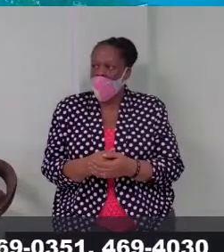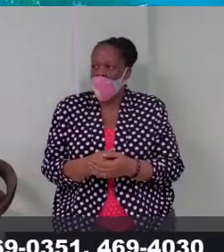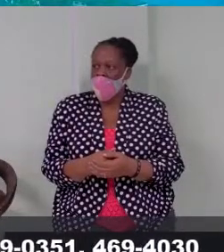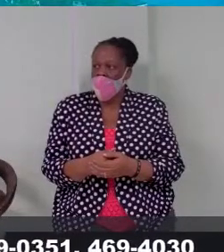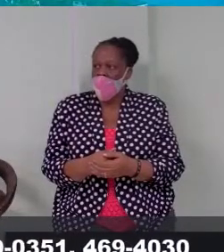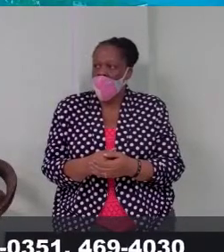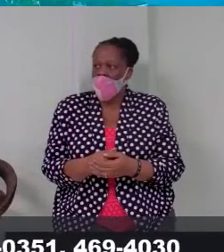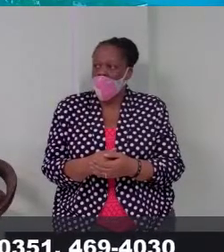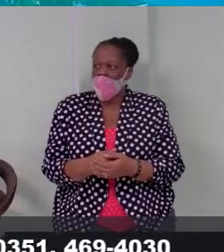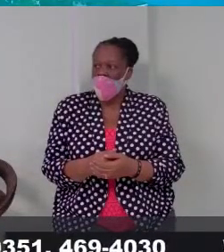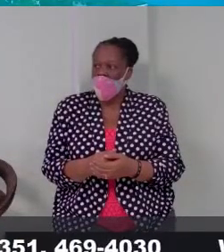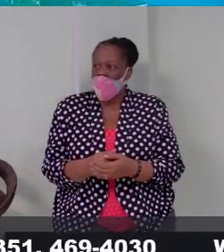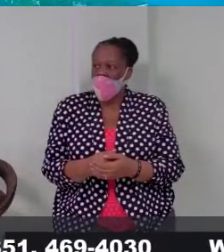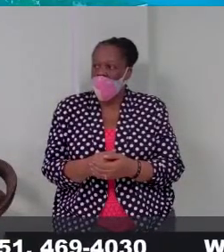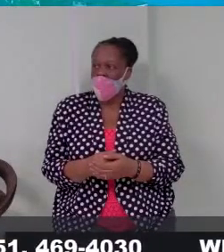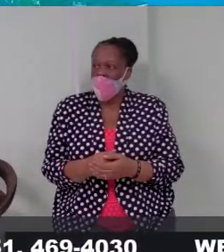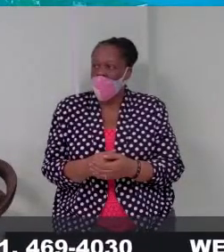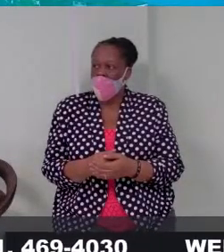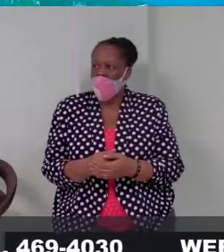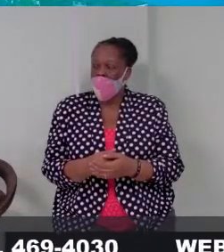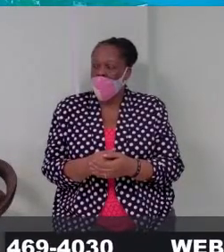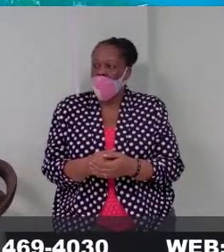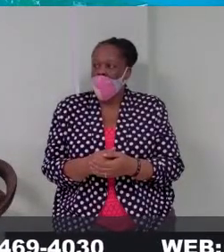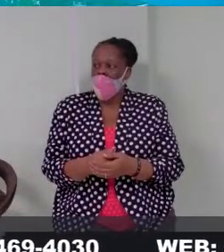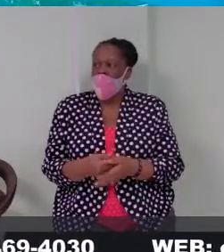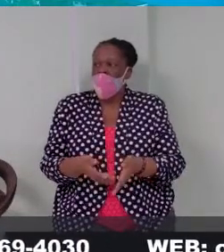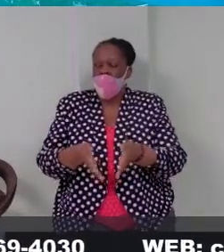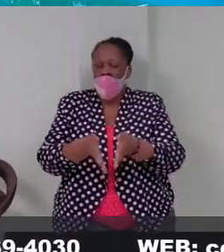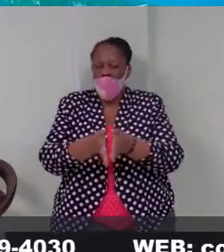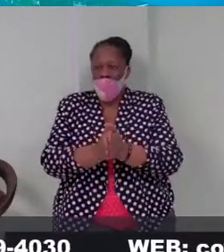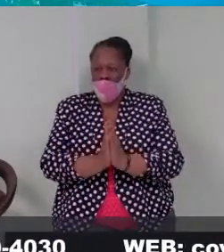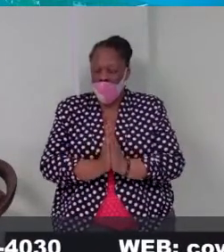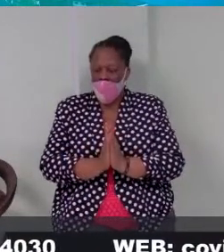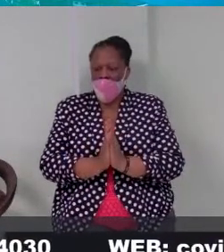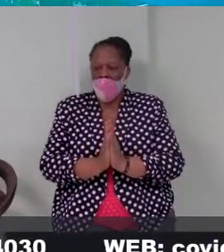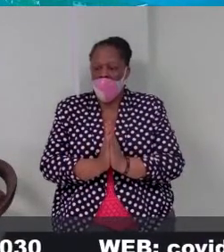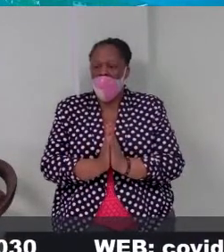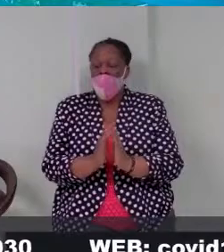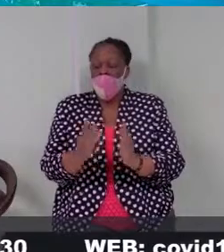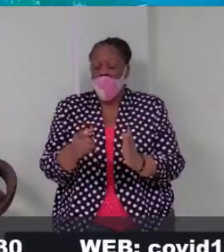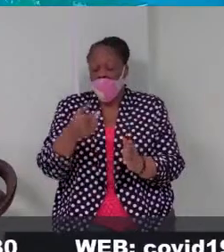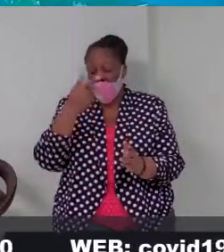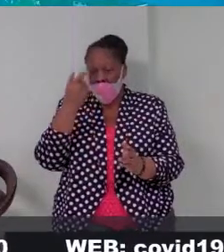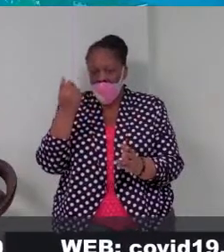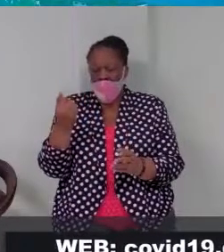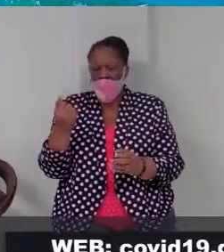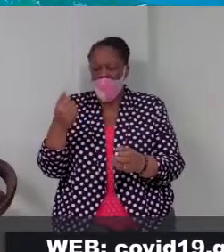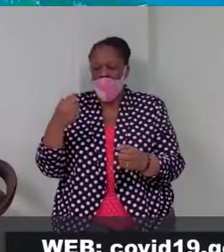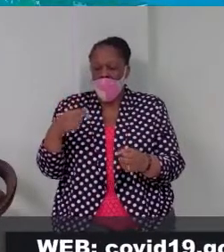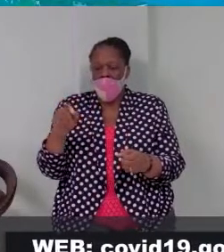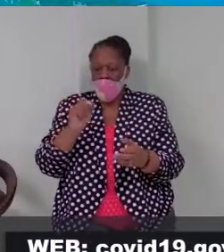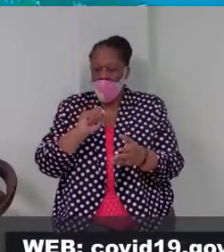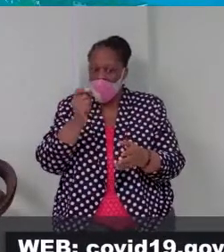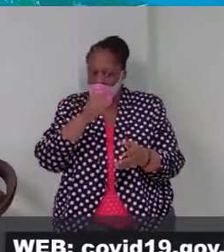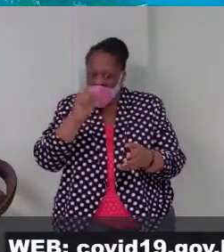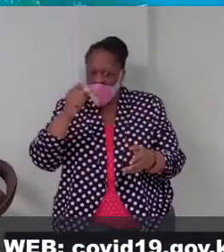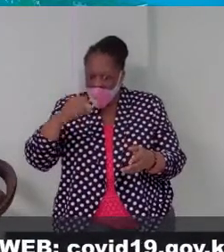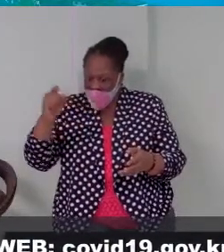that despite our tight entry protocols at the borders,